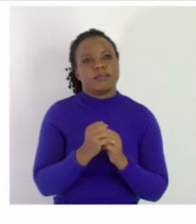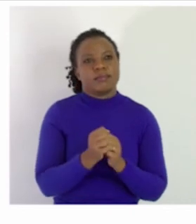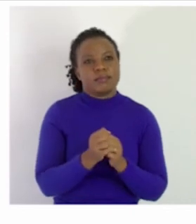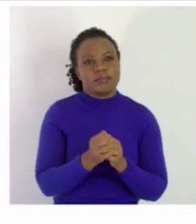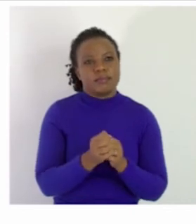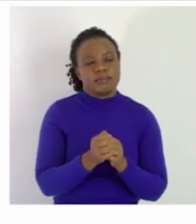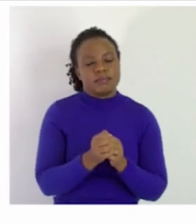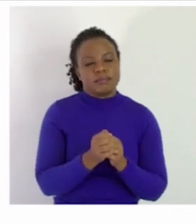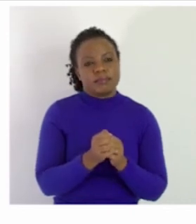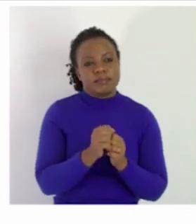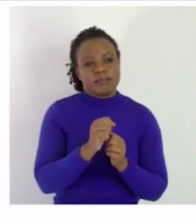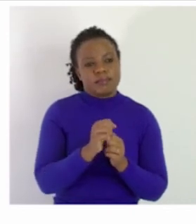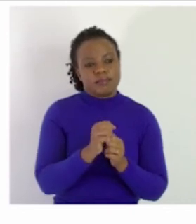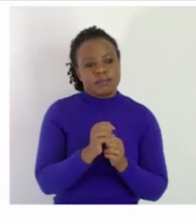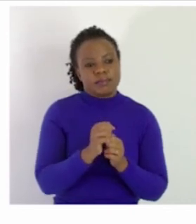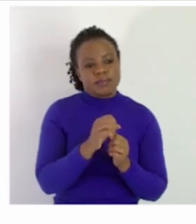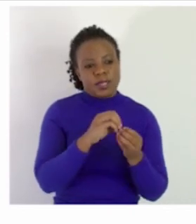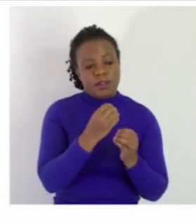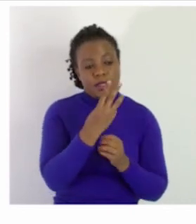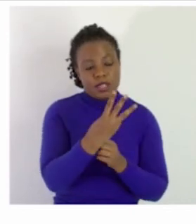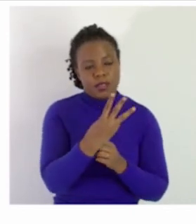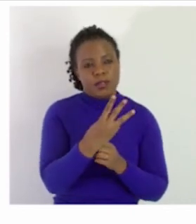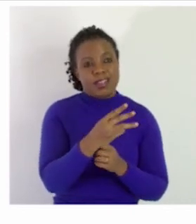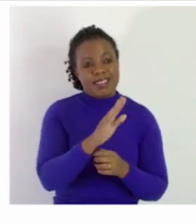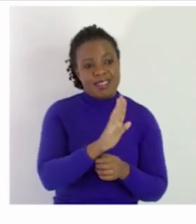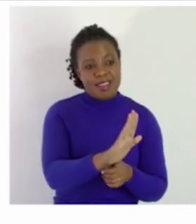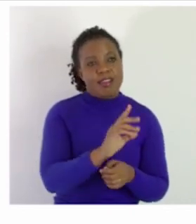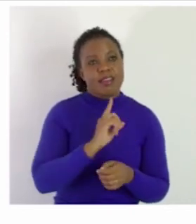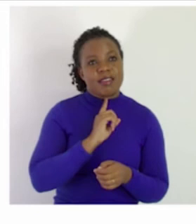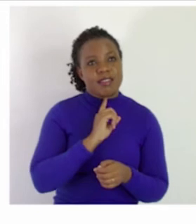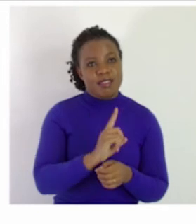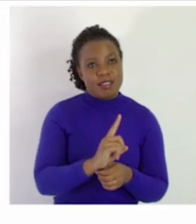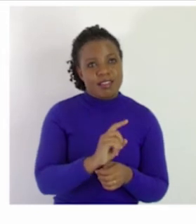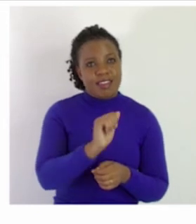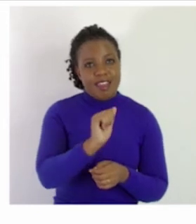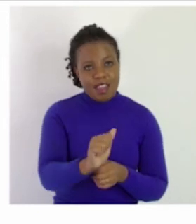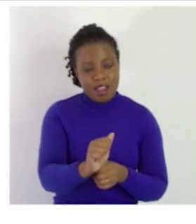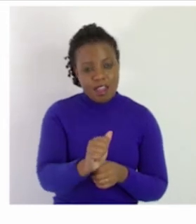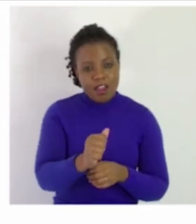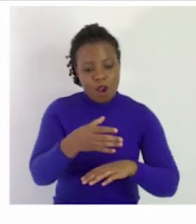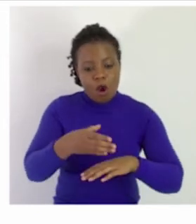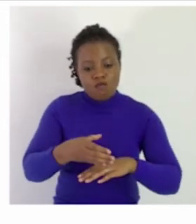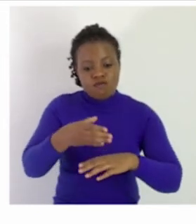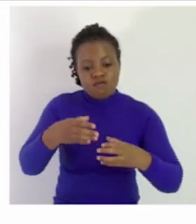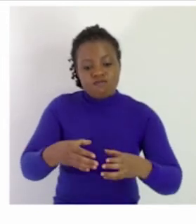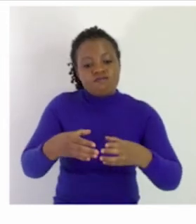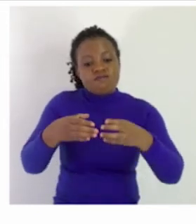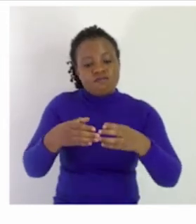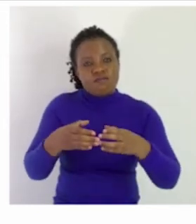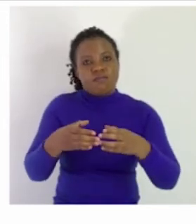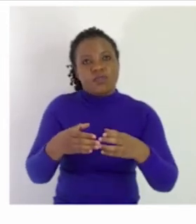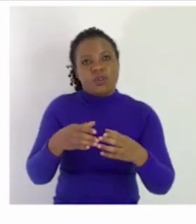sentences. The first one says, there is dash bottle or jar